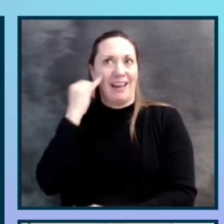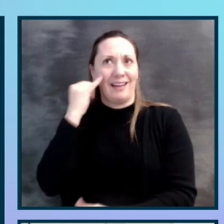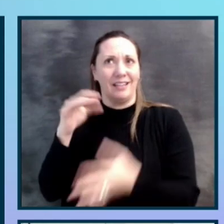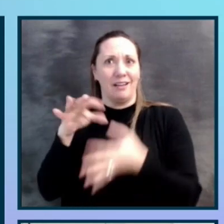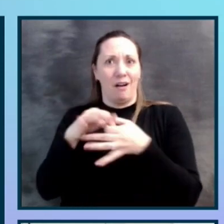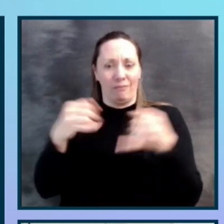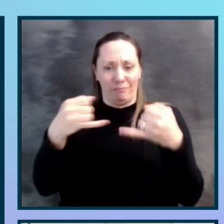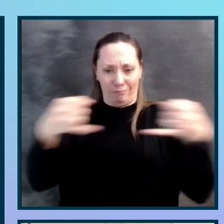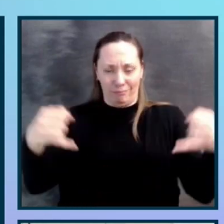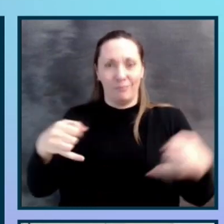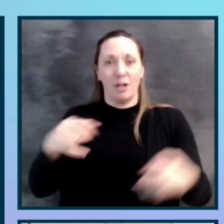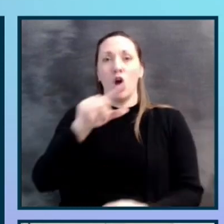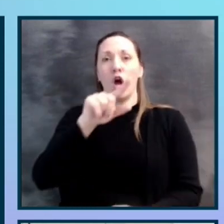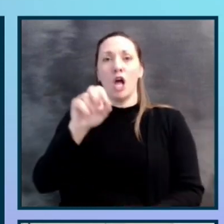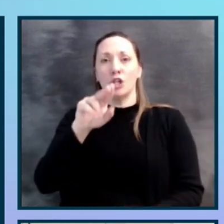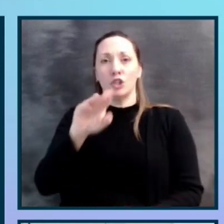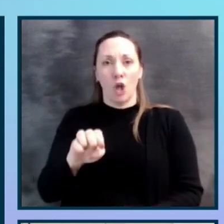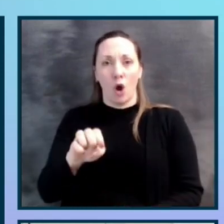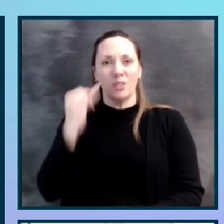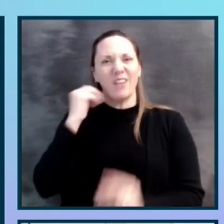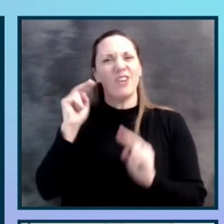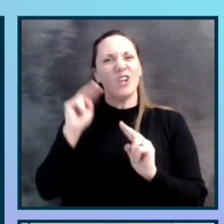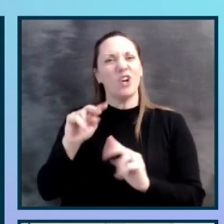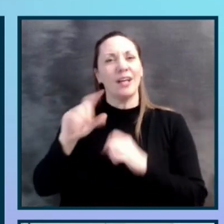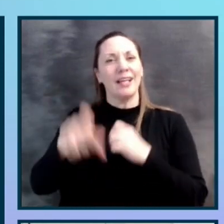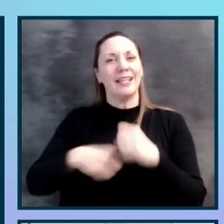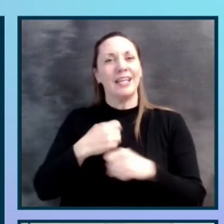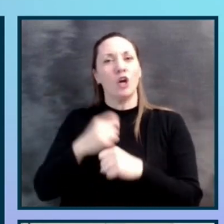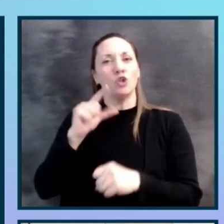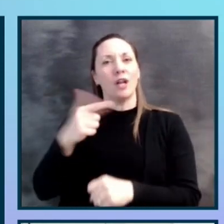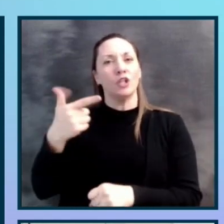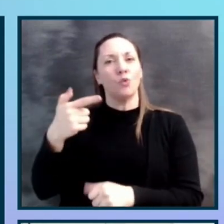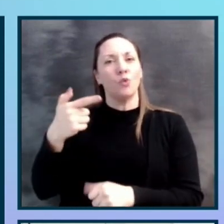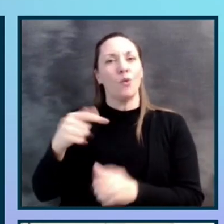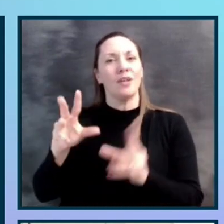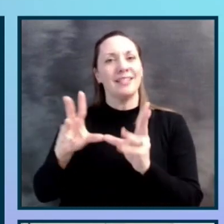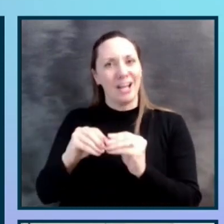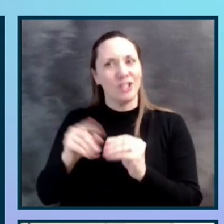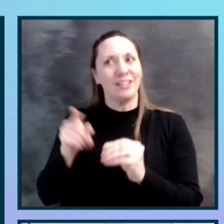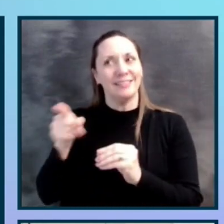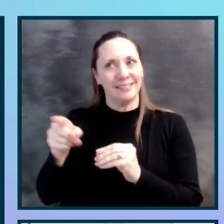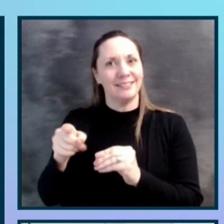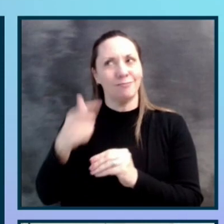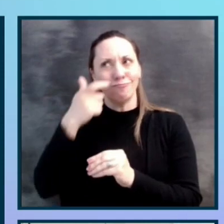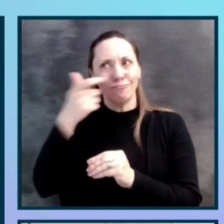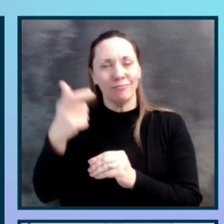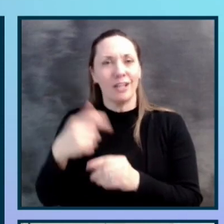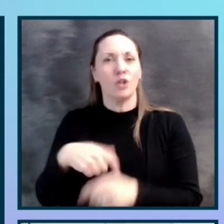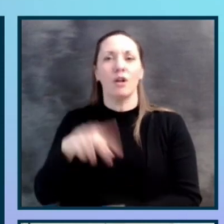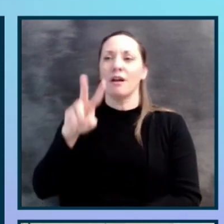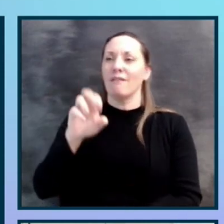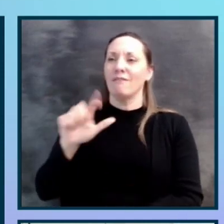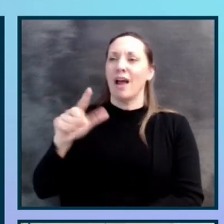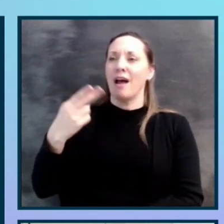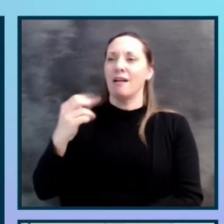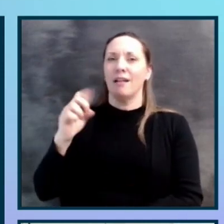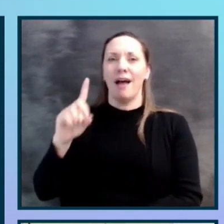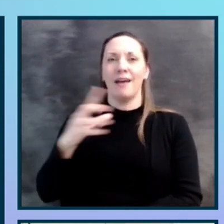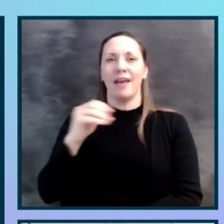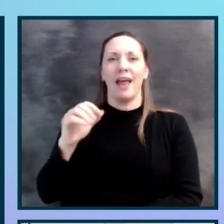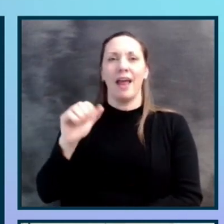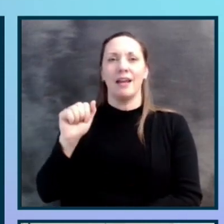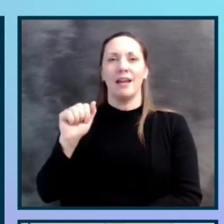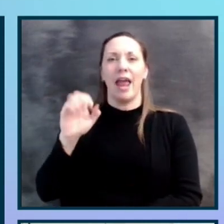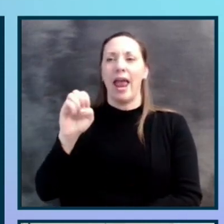if you go and look at the 2021 session archives and you go to Val Head and Eric Bailey's